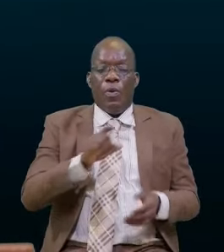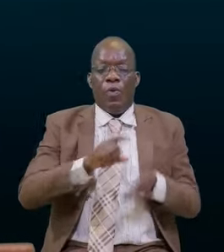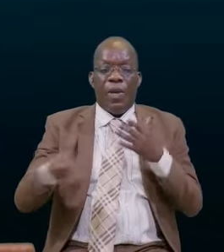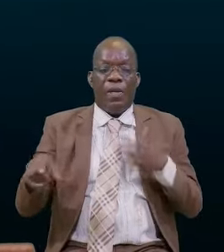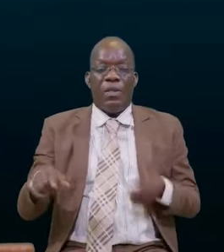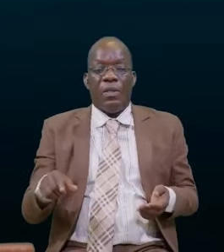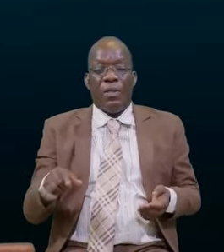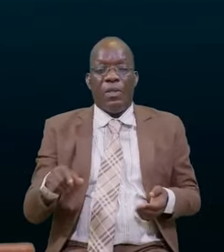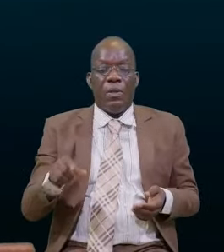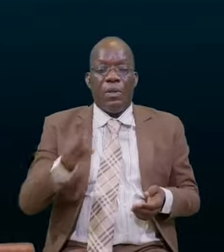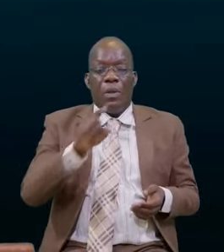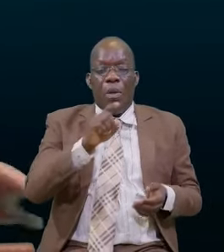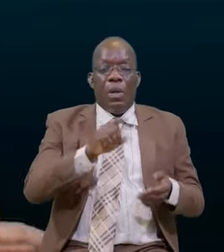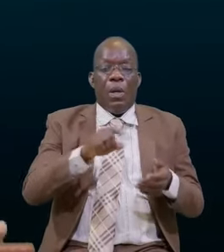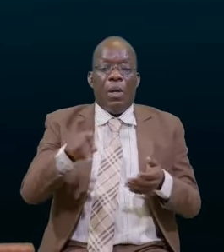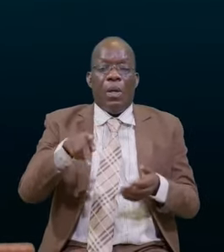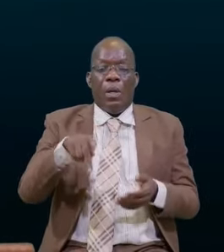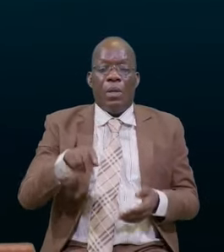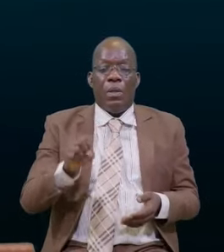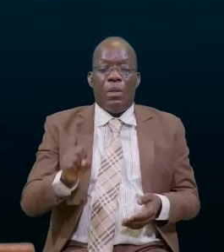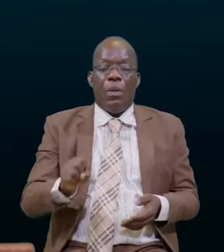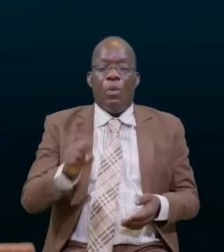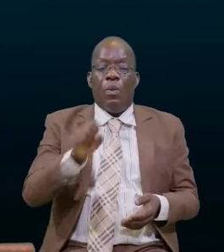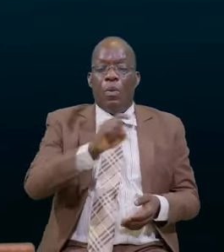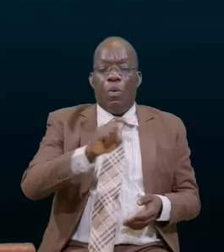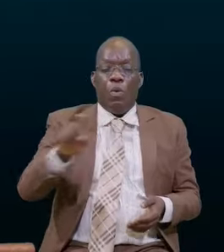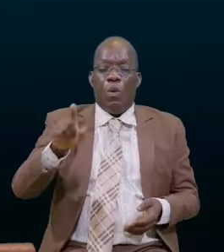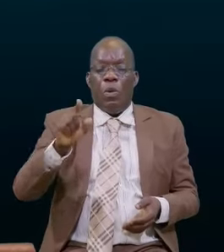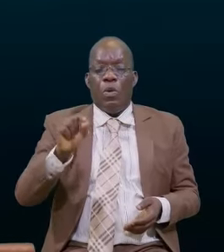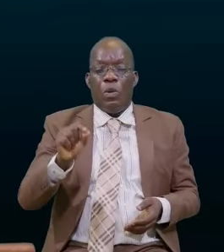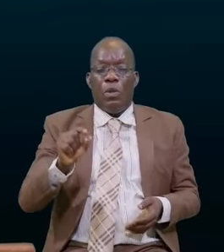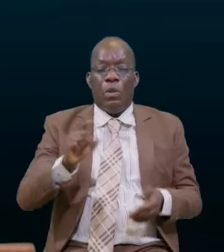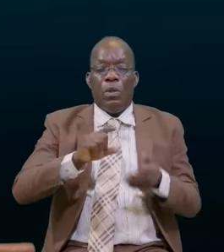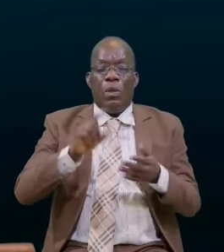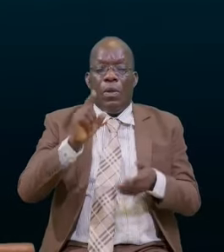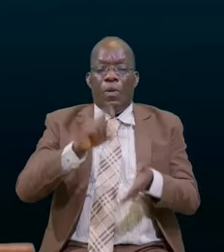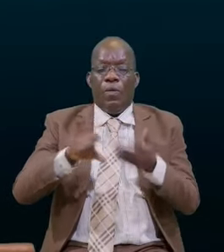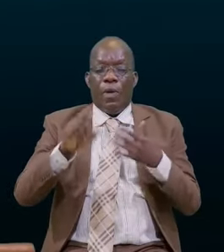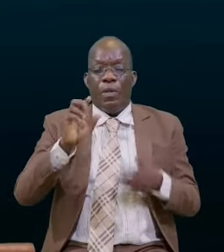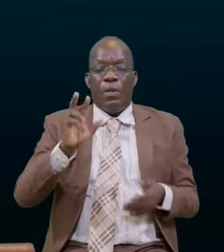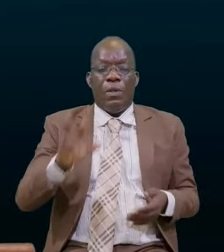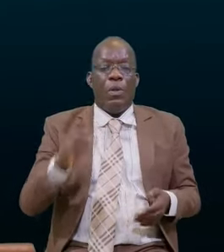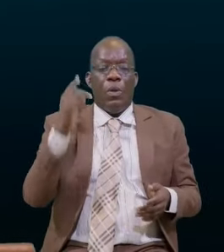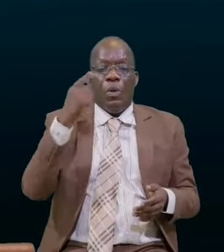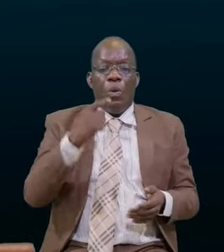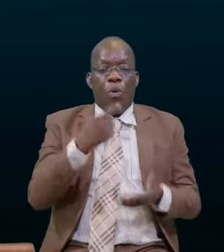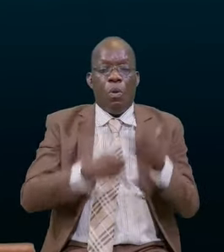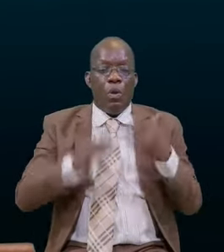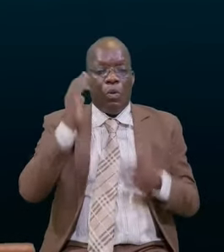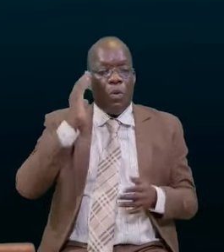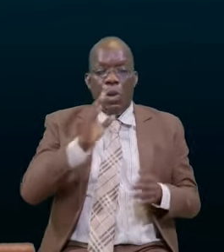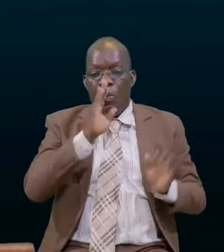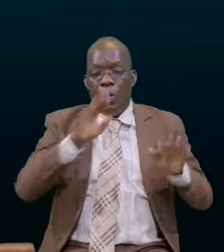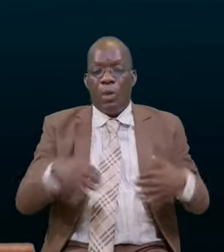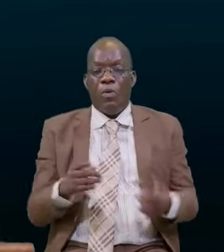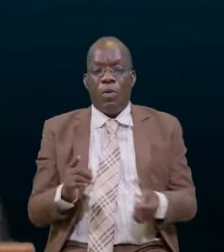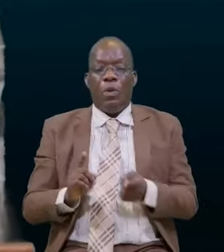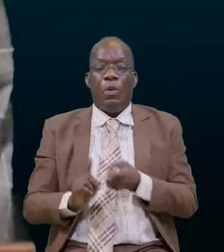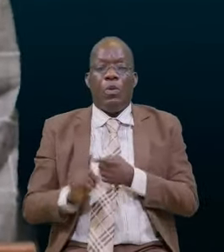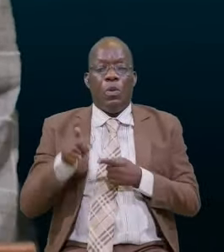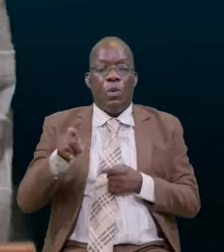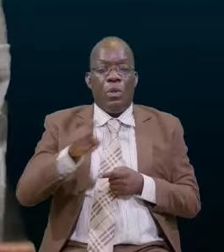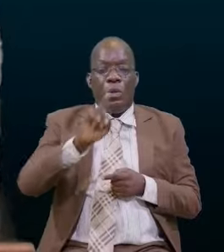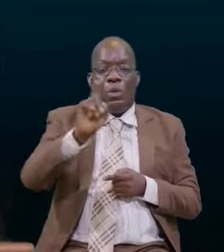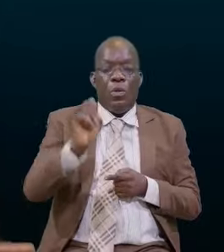psalm 12:3 what shall be given unto thee what shall be done unto thee thou first Tong how can I be